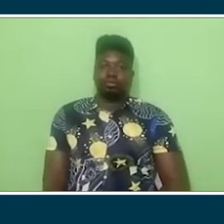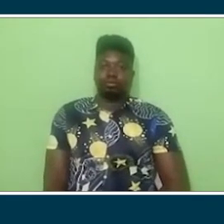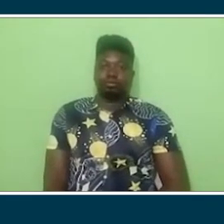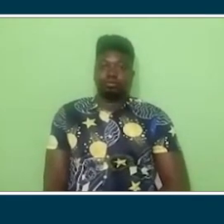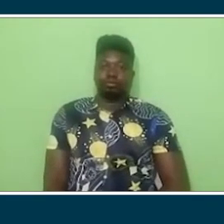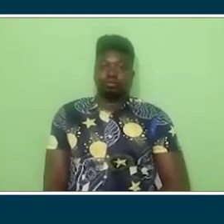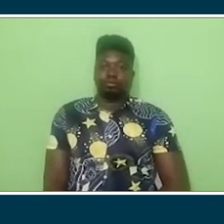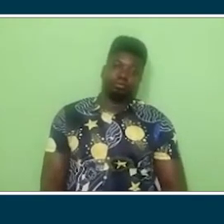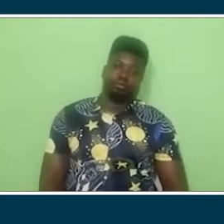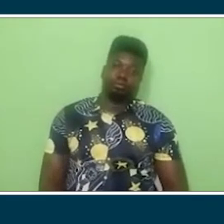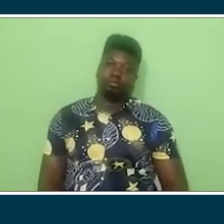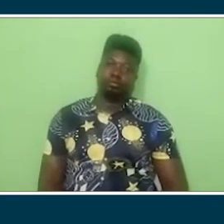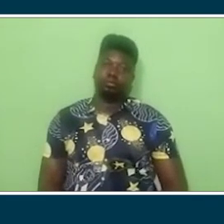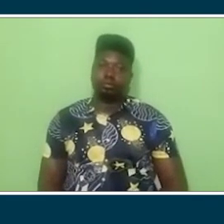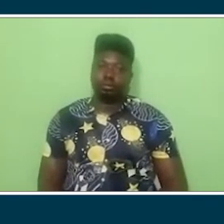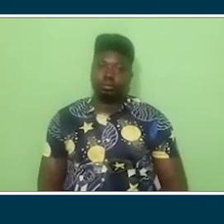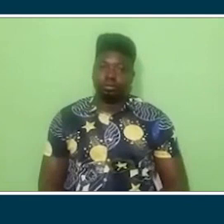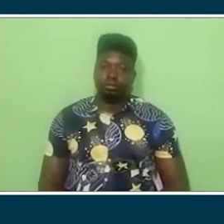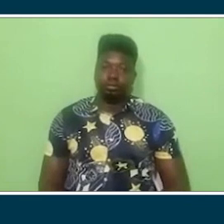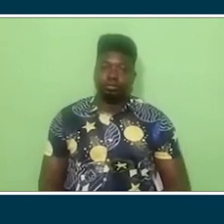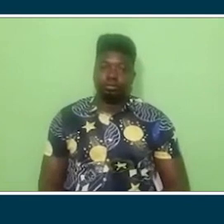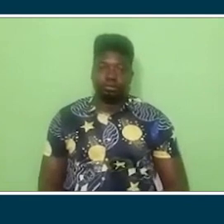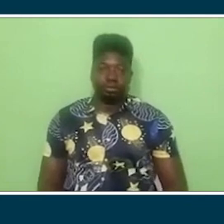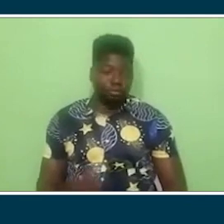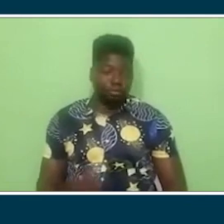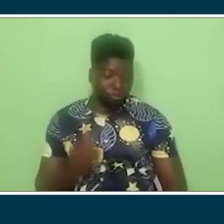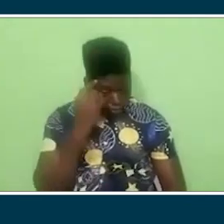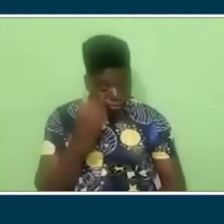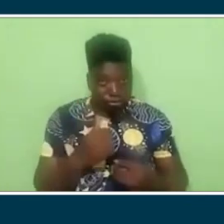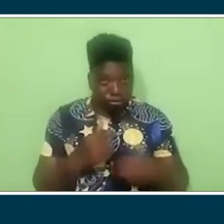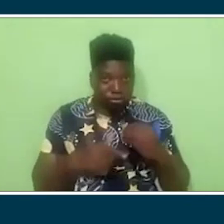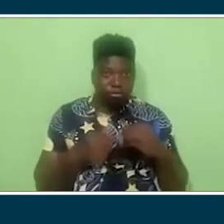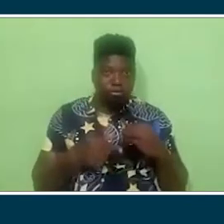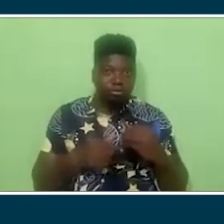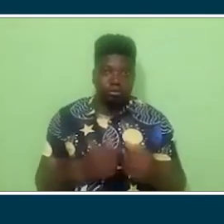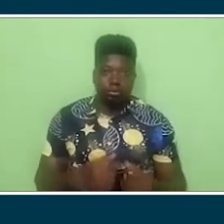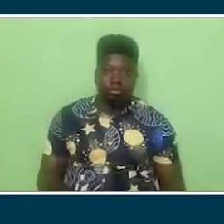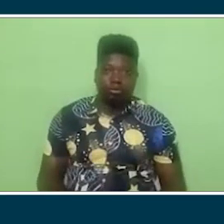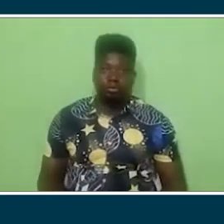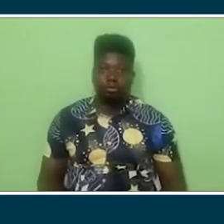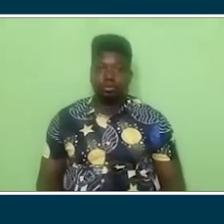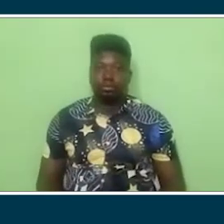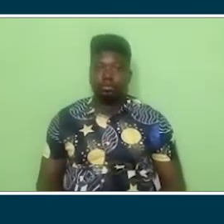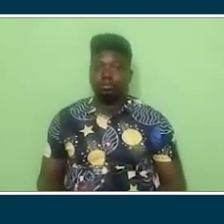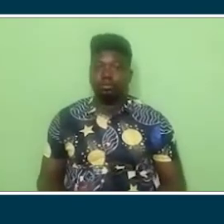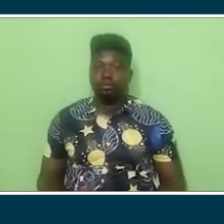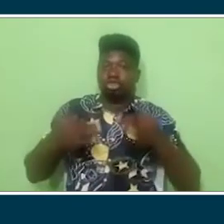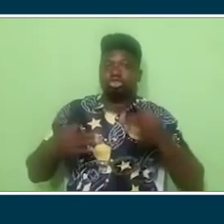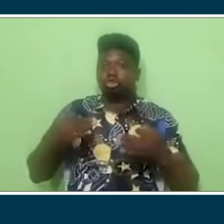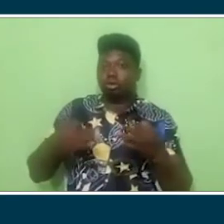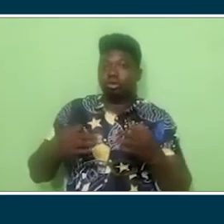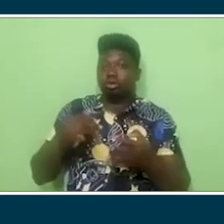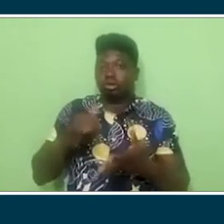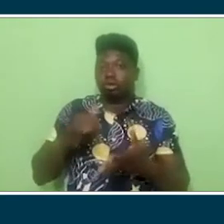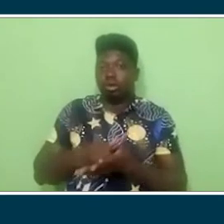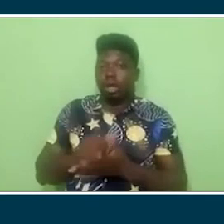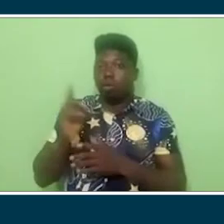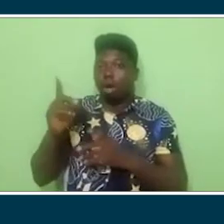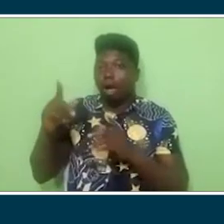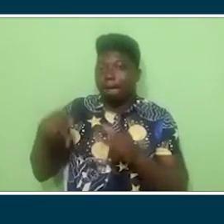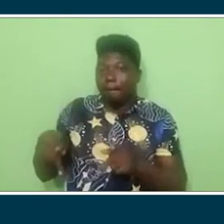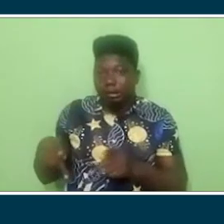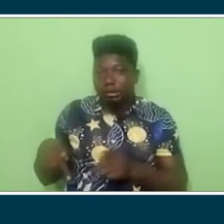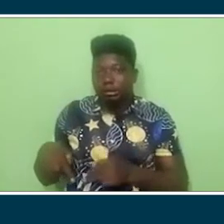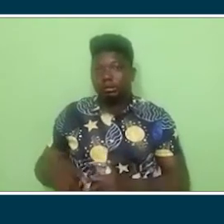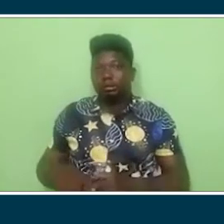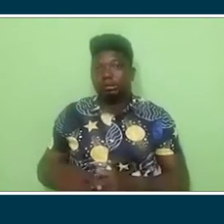lens by which, when we think about restorative community justice, of that one person's